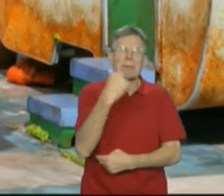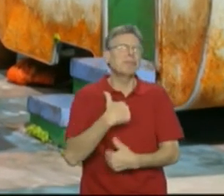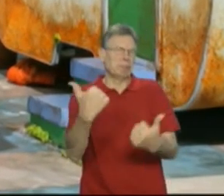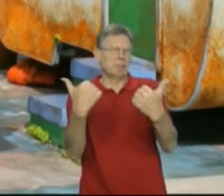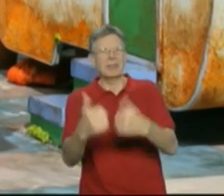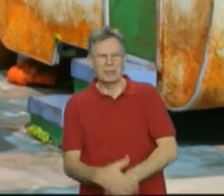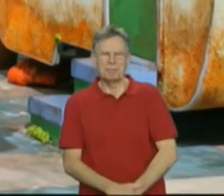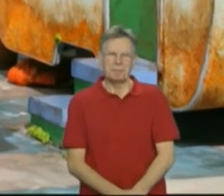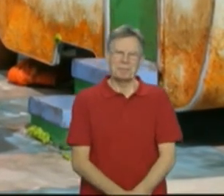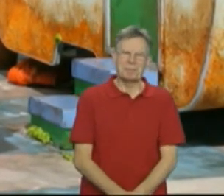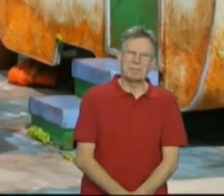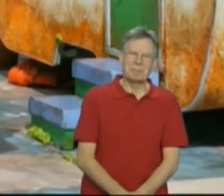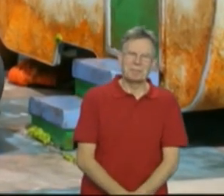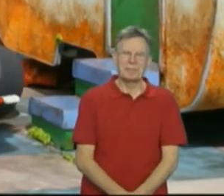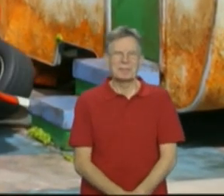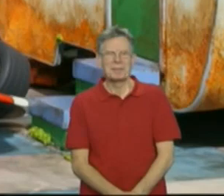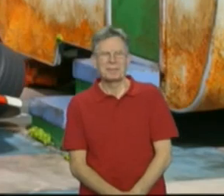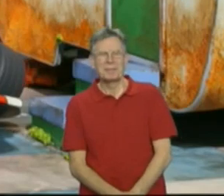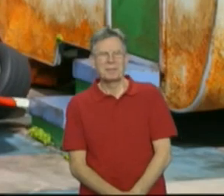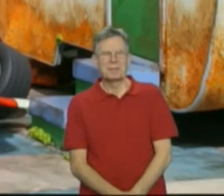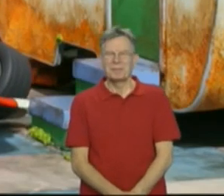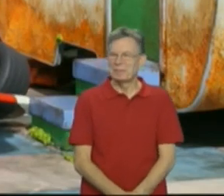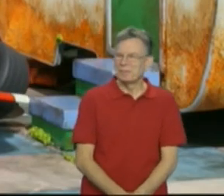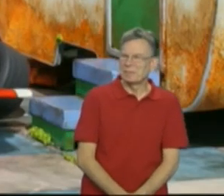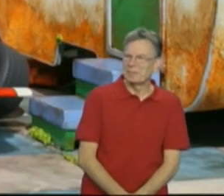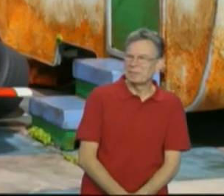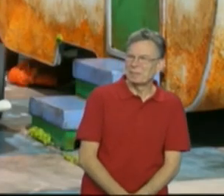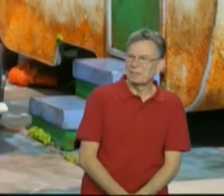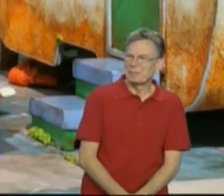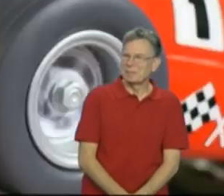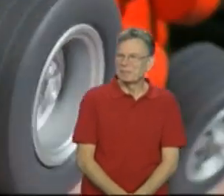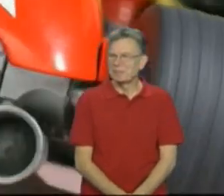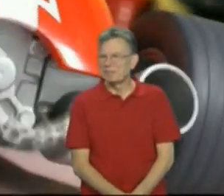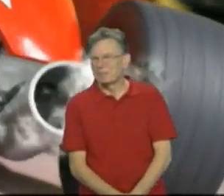Yes, I can try. I'll see you later. Maybe I can. I don't need to say goodbye. Thanks, Big Chris!